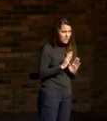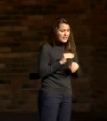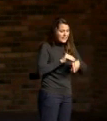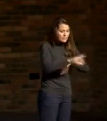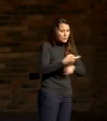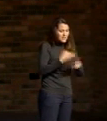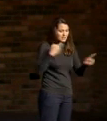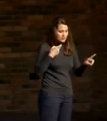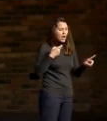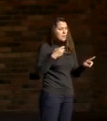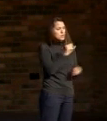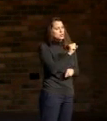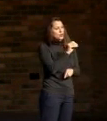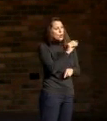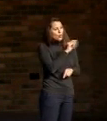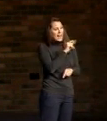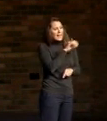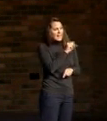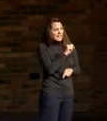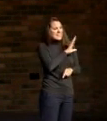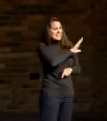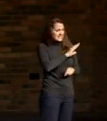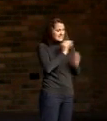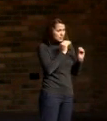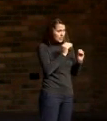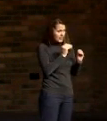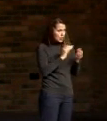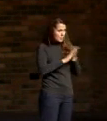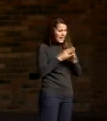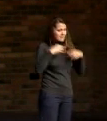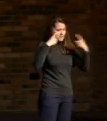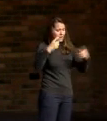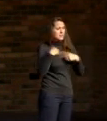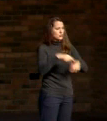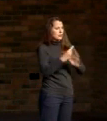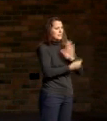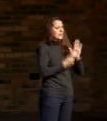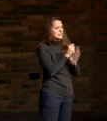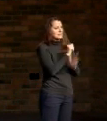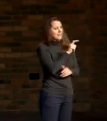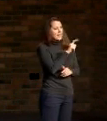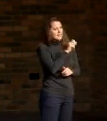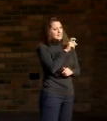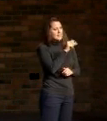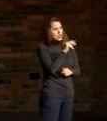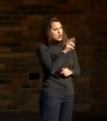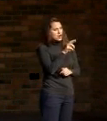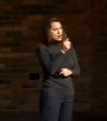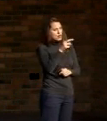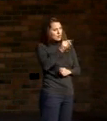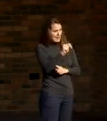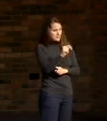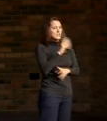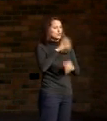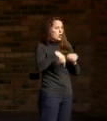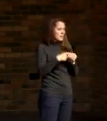by Socratic teachings who rose to prominence in the days of Alexander the Great. He espoused